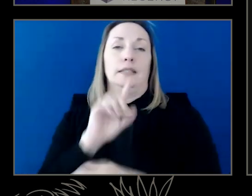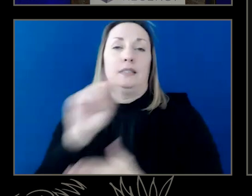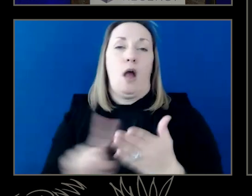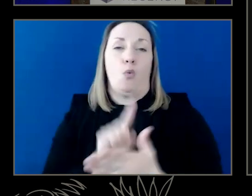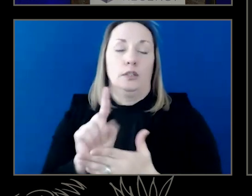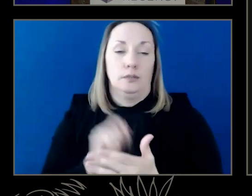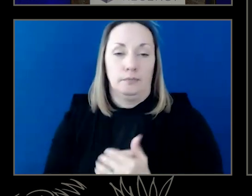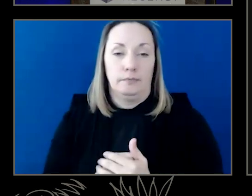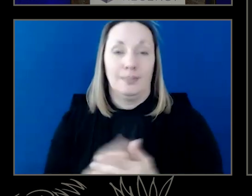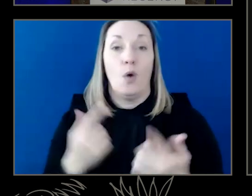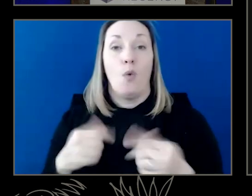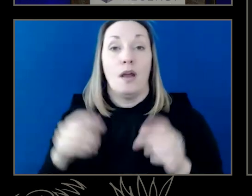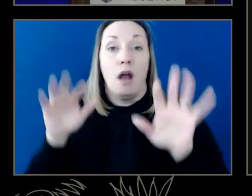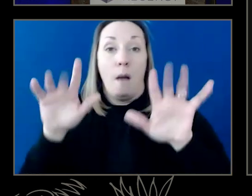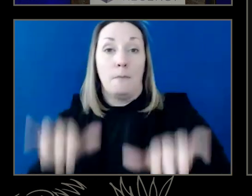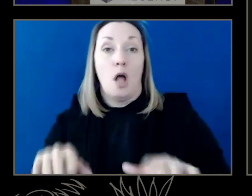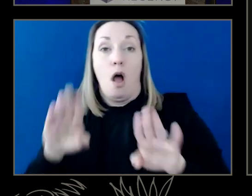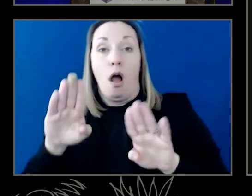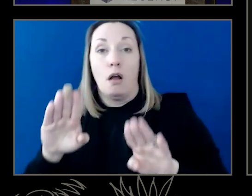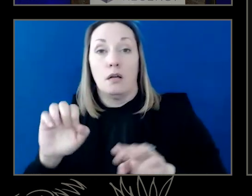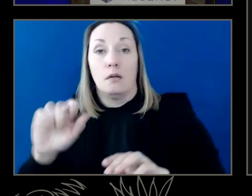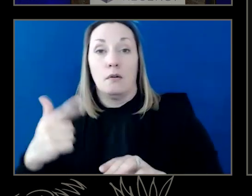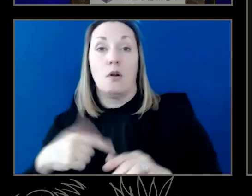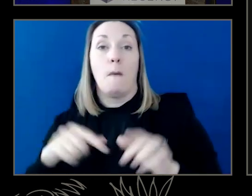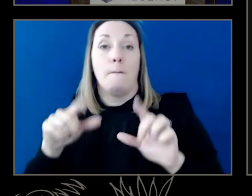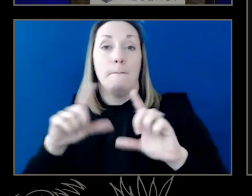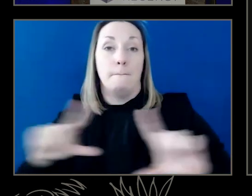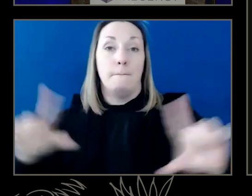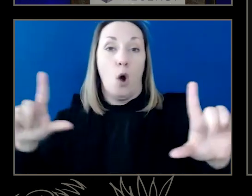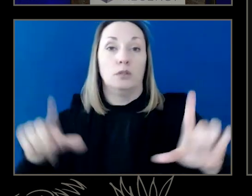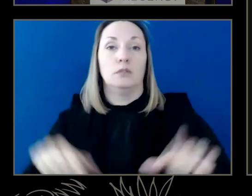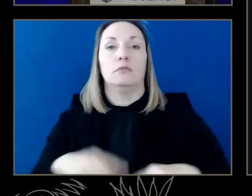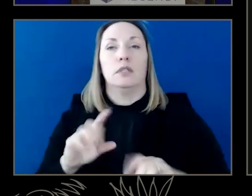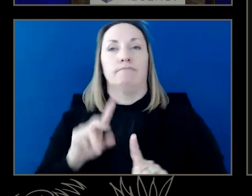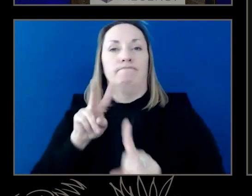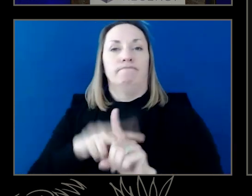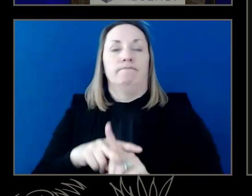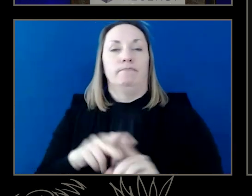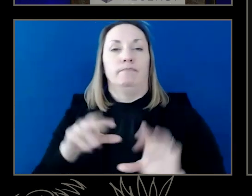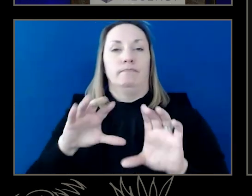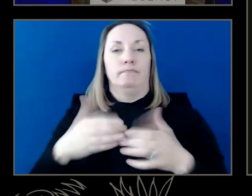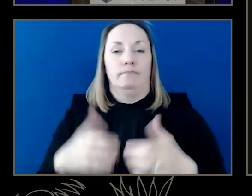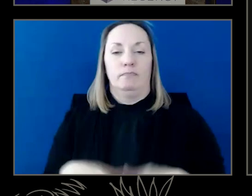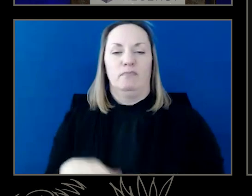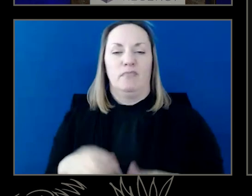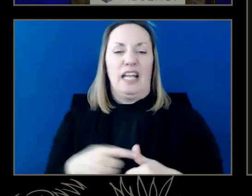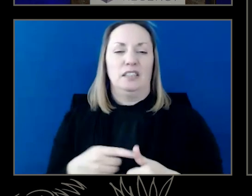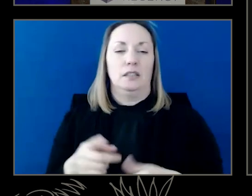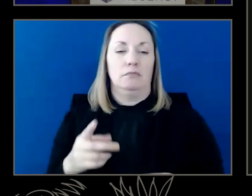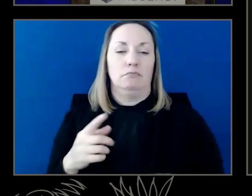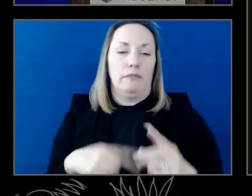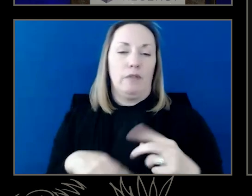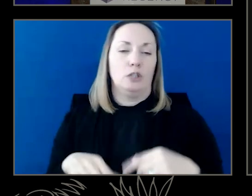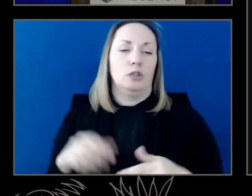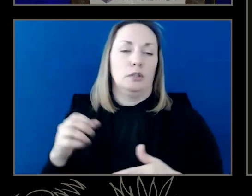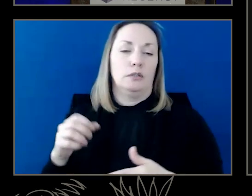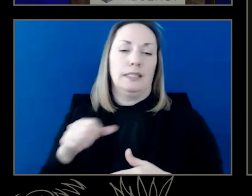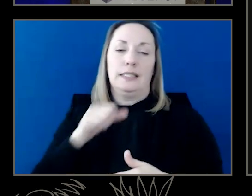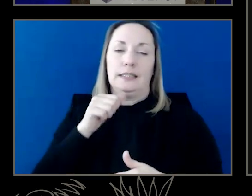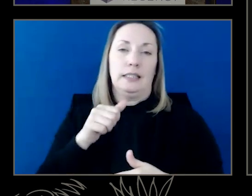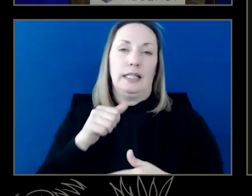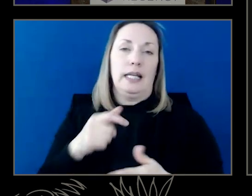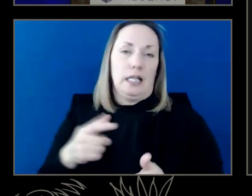Whenever a blog post is created, it is given a certain category. It is initially unreviewed, but eventually gets approved by the